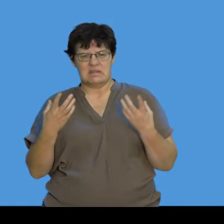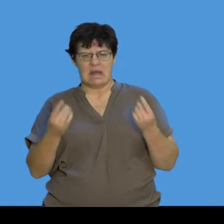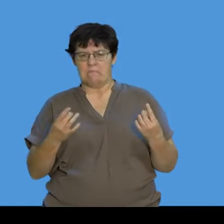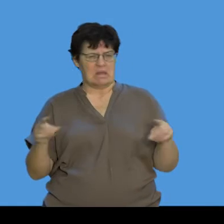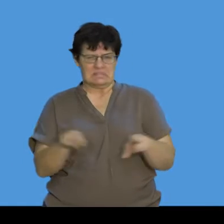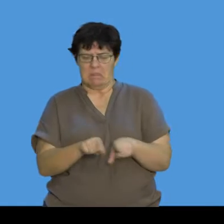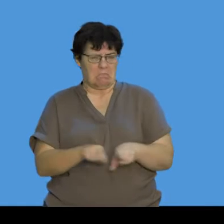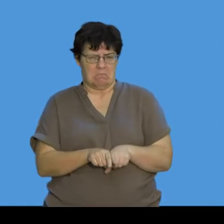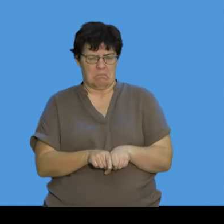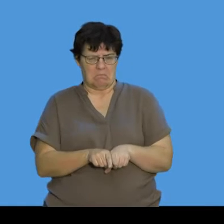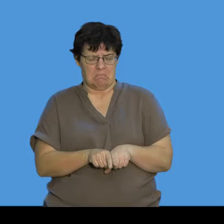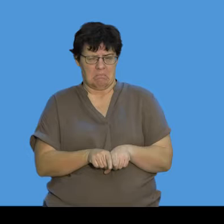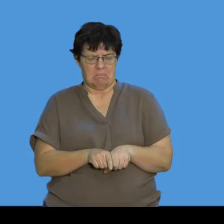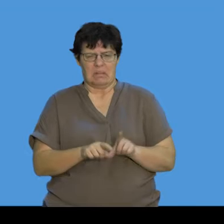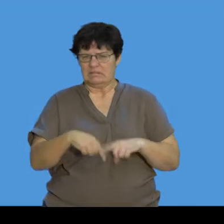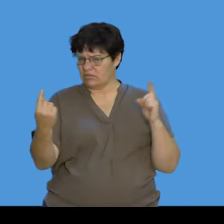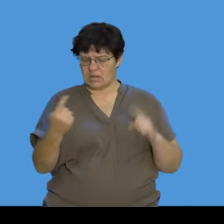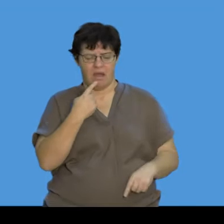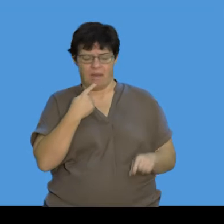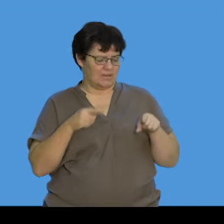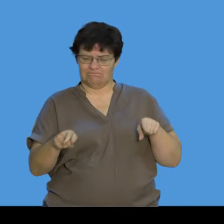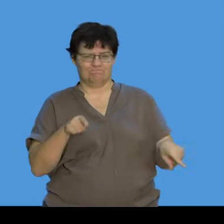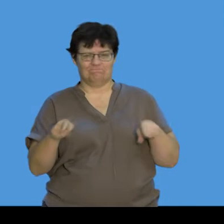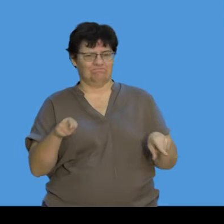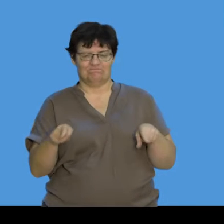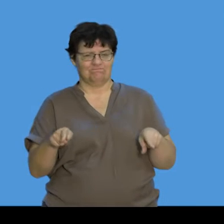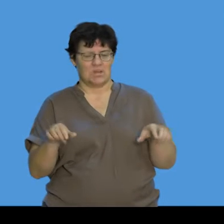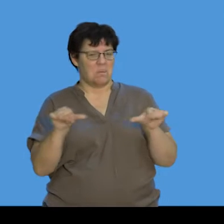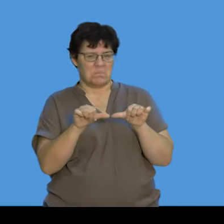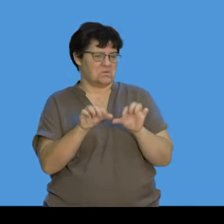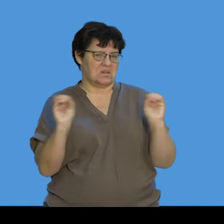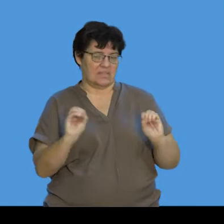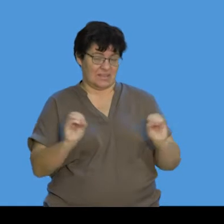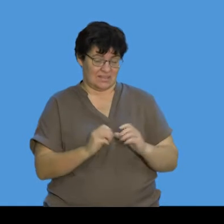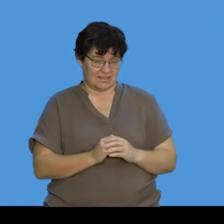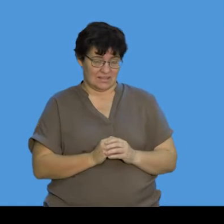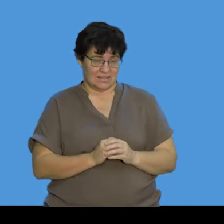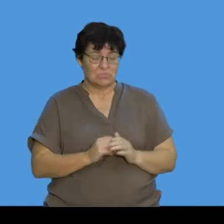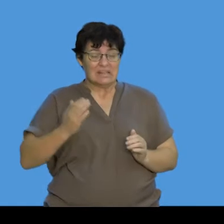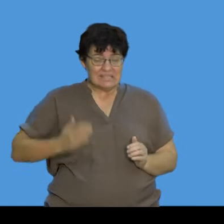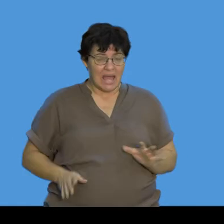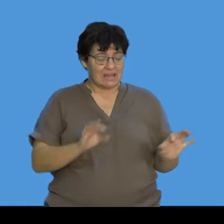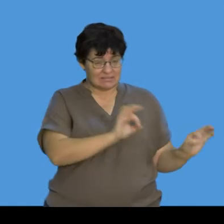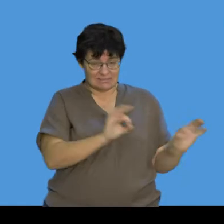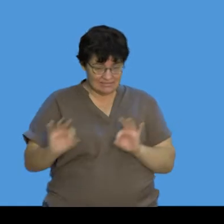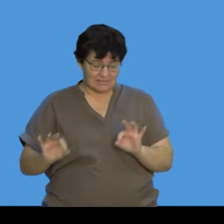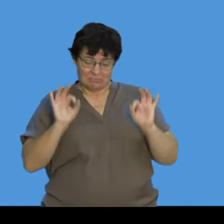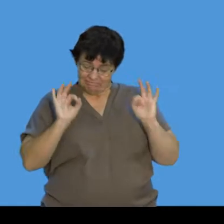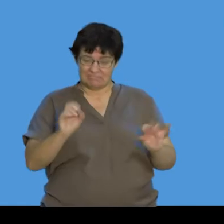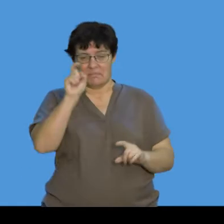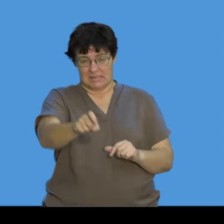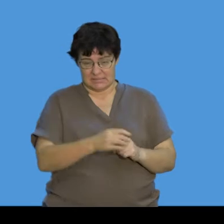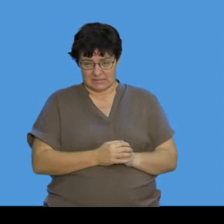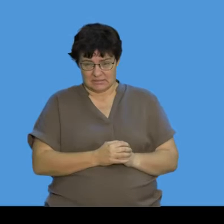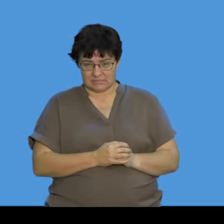is not the same that I'm multiplying by, then you're not talking about things being in proportion. So I hope you understand what I mean. And we